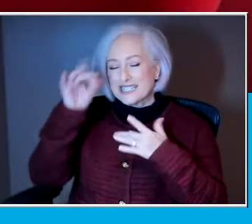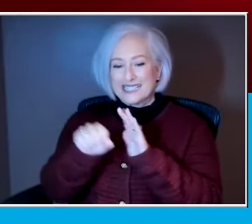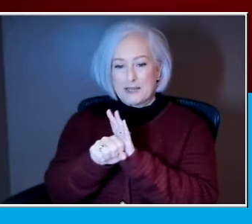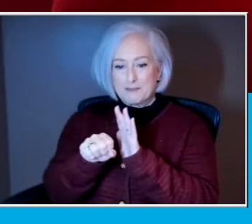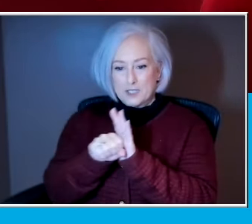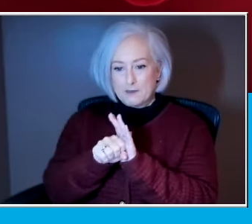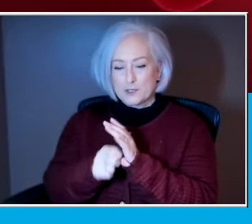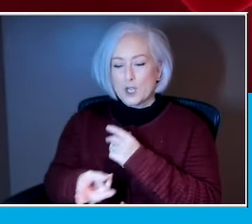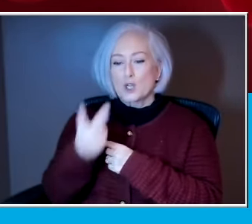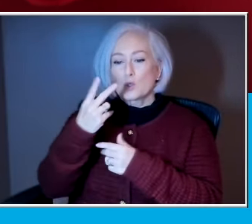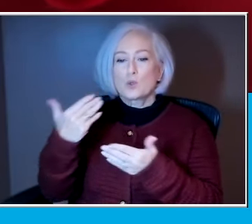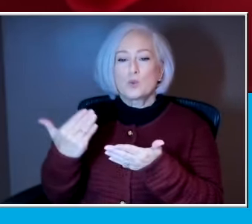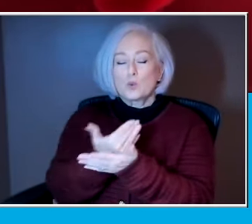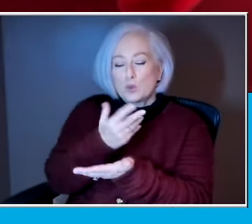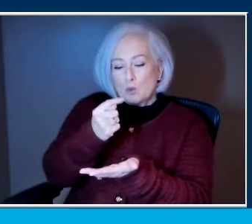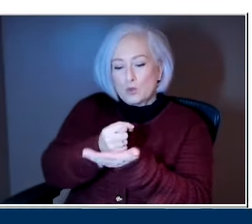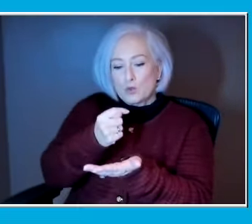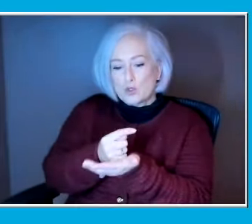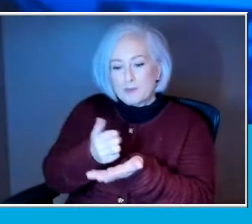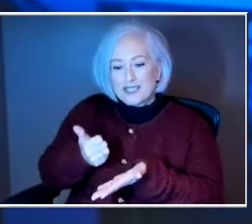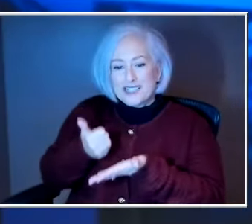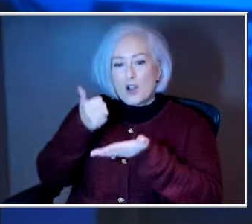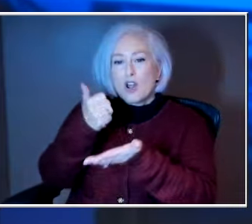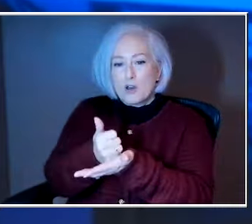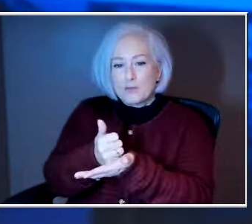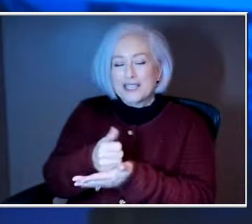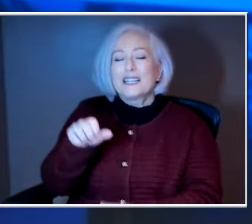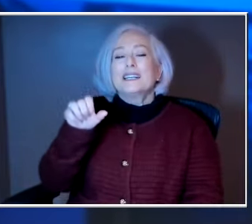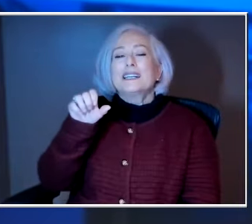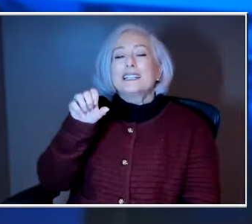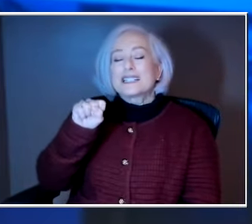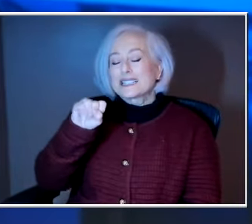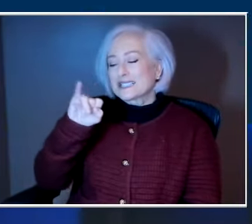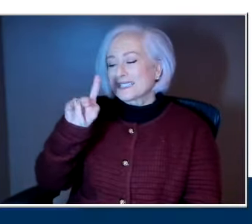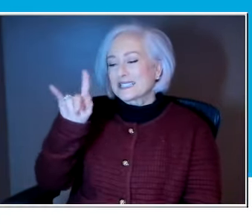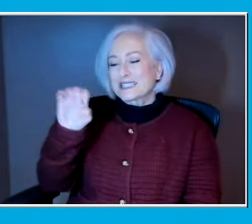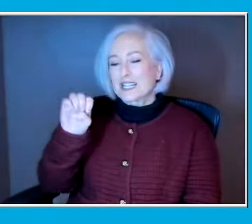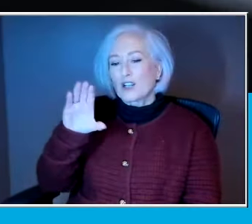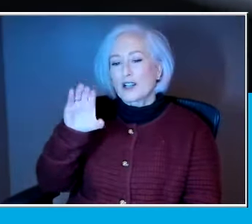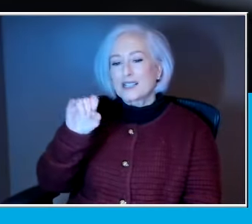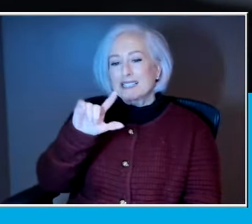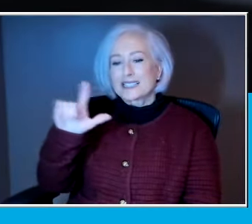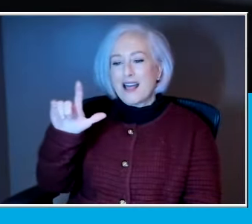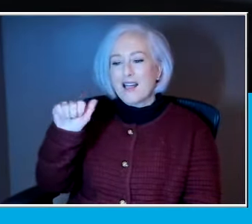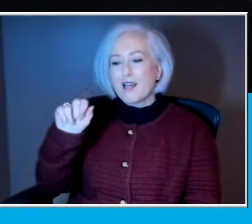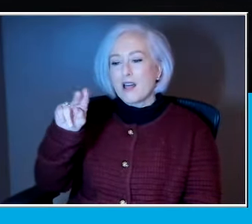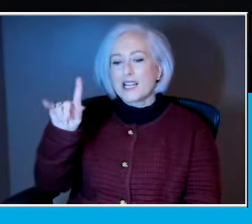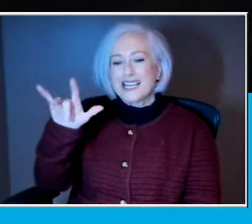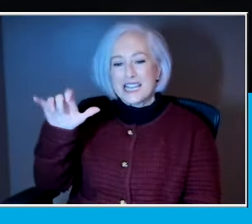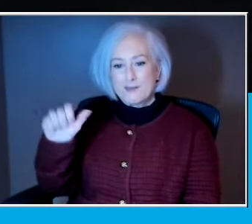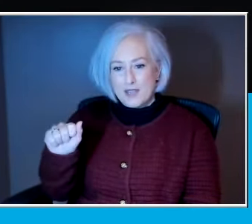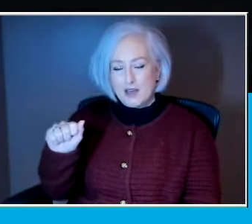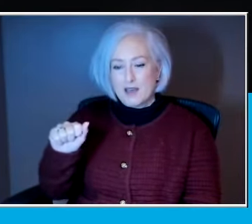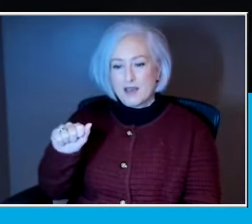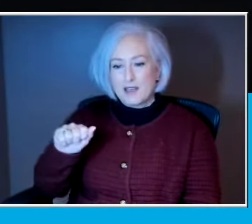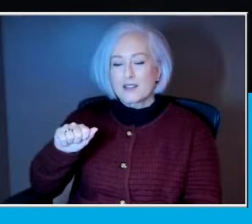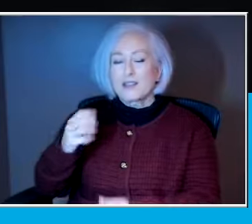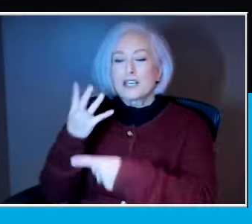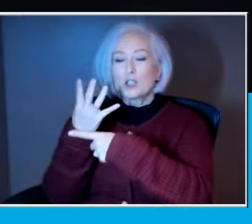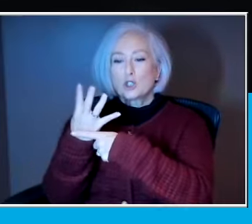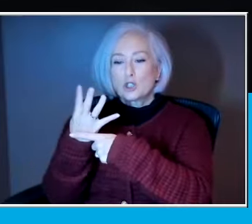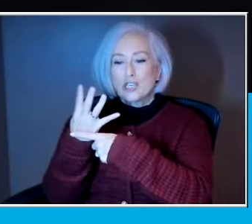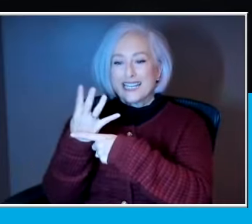rewriting the narrative of sickle cell anemia. I'm Jessica Lovell on the next Morning Medical Update. Gene editing for a healthier future.